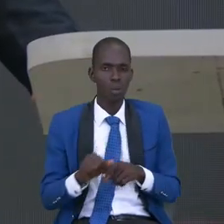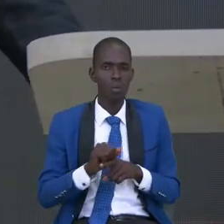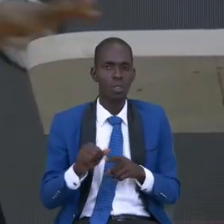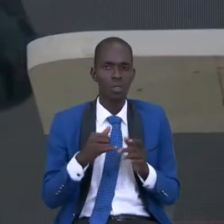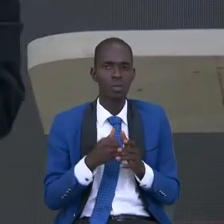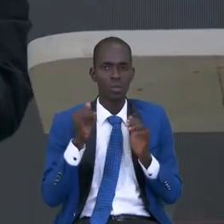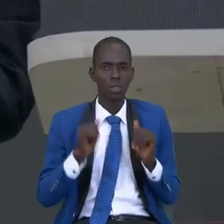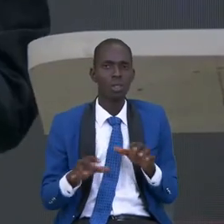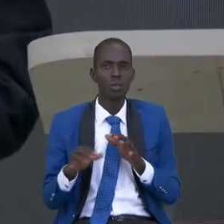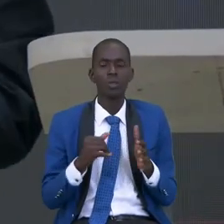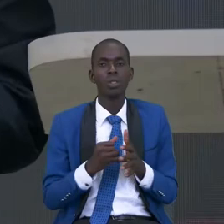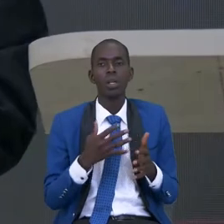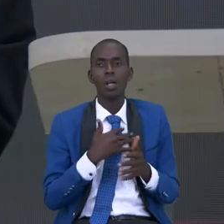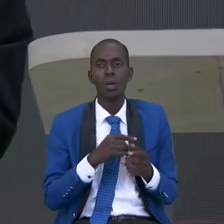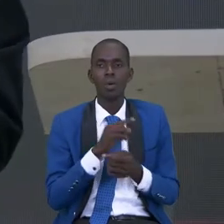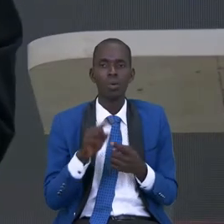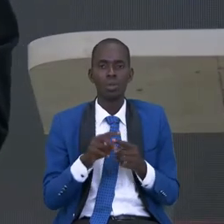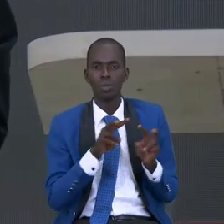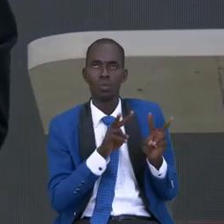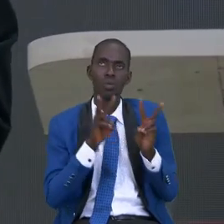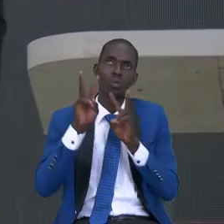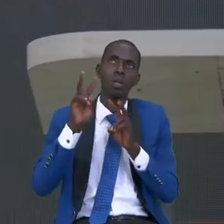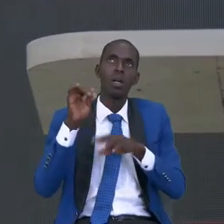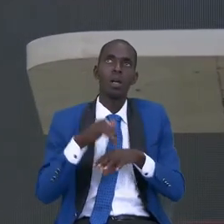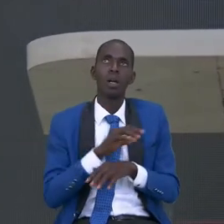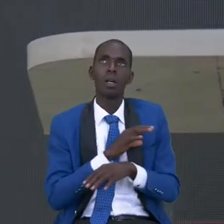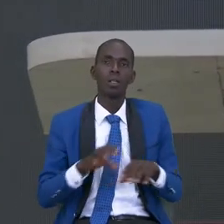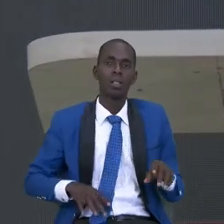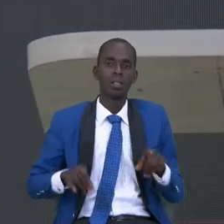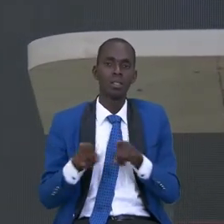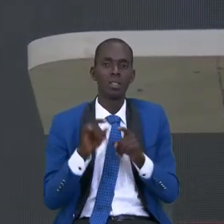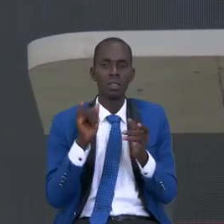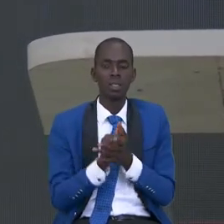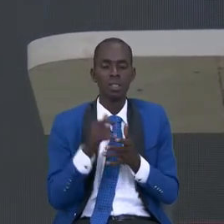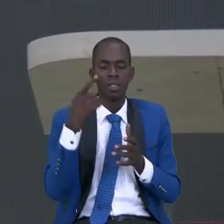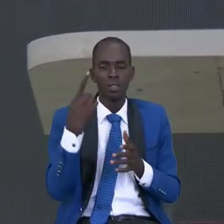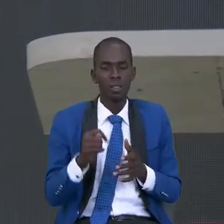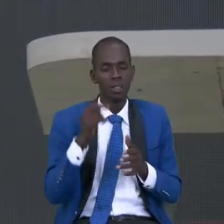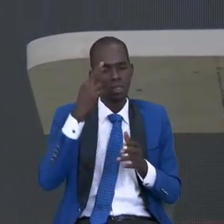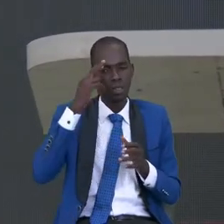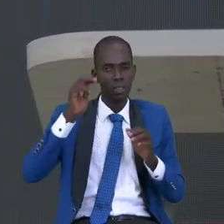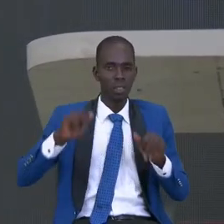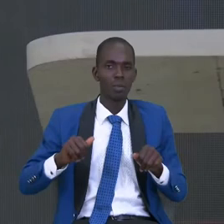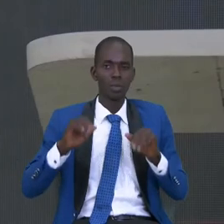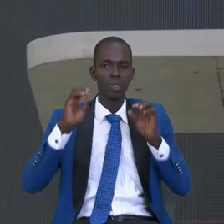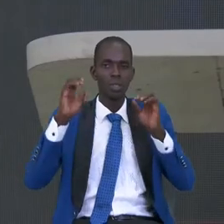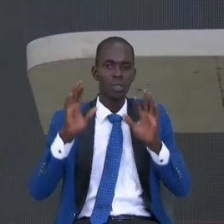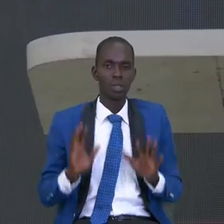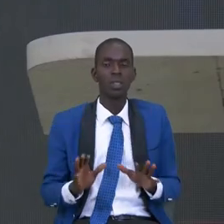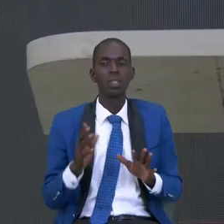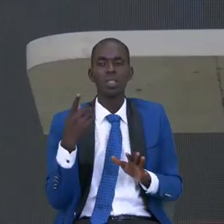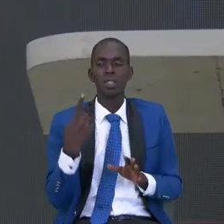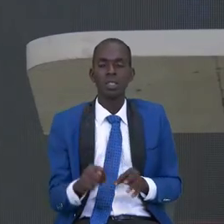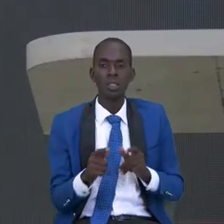do it. And when you look at Christ like that, the reasonable teacher, the